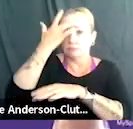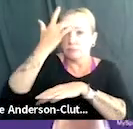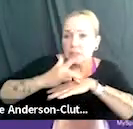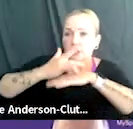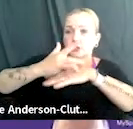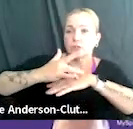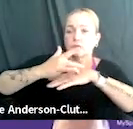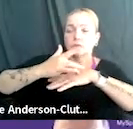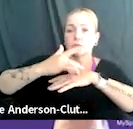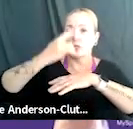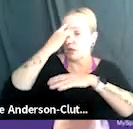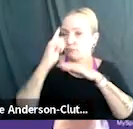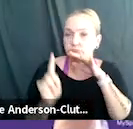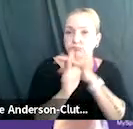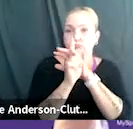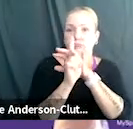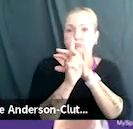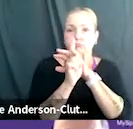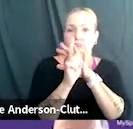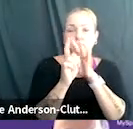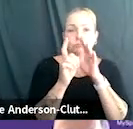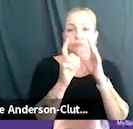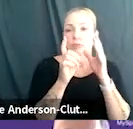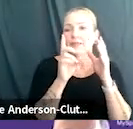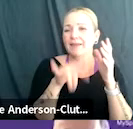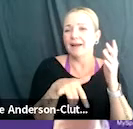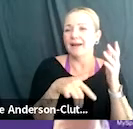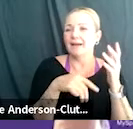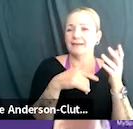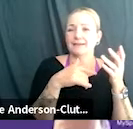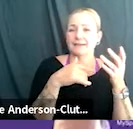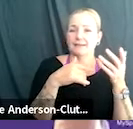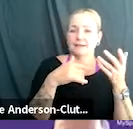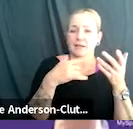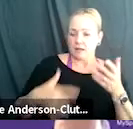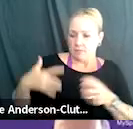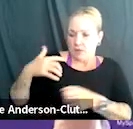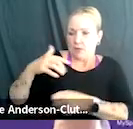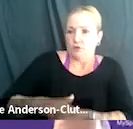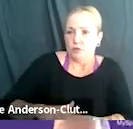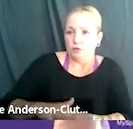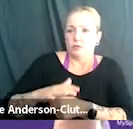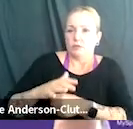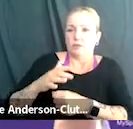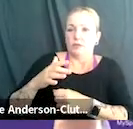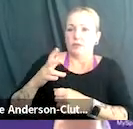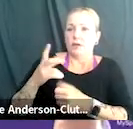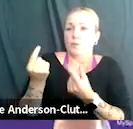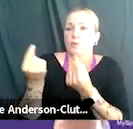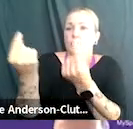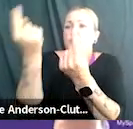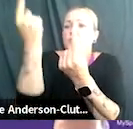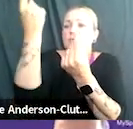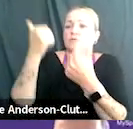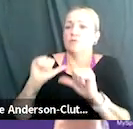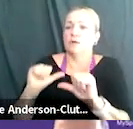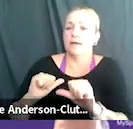that create anxiety, and then compulsions are behaviors designed to neutralize that anxiety. And although some of these behaviors certainly